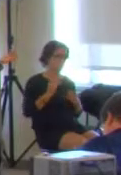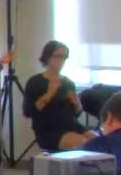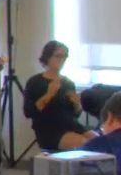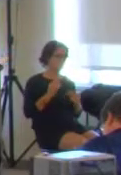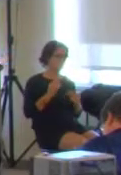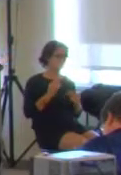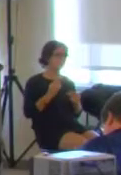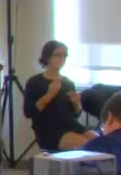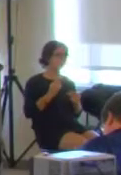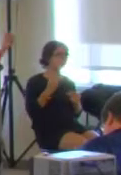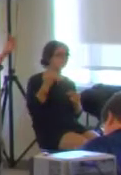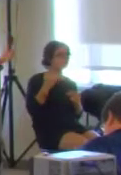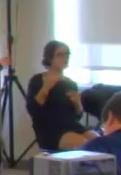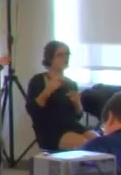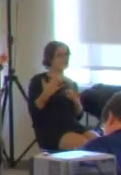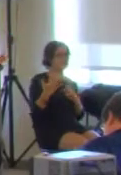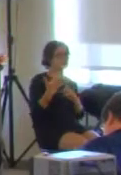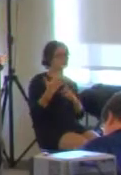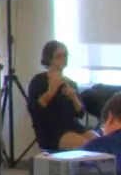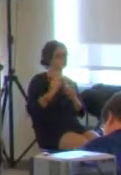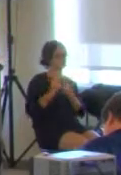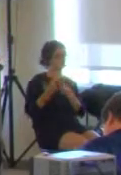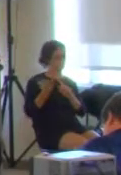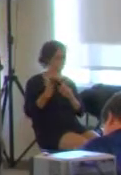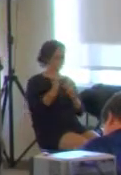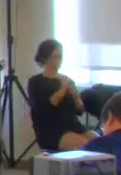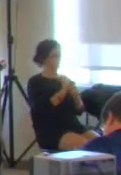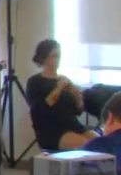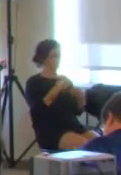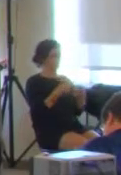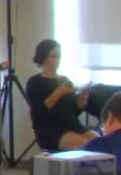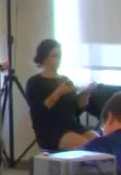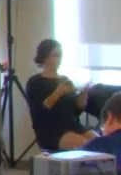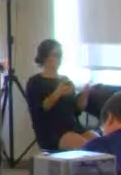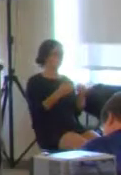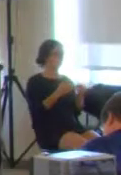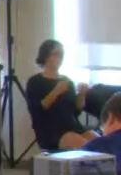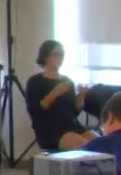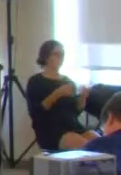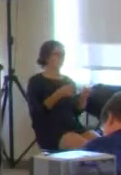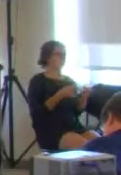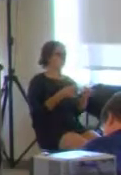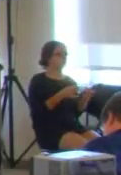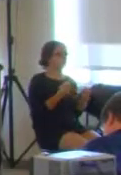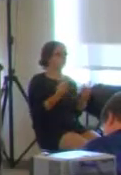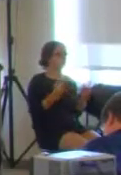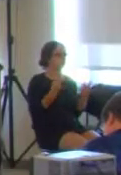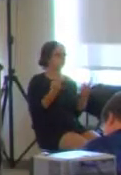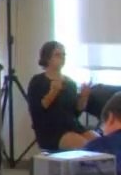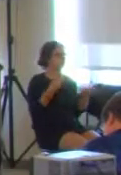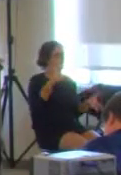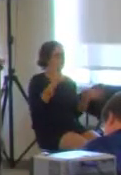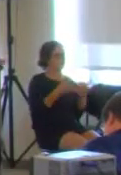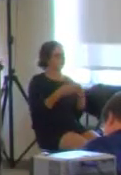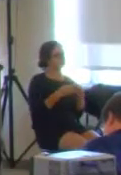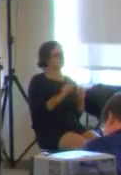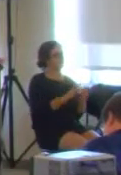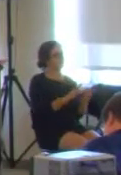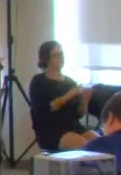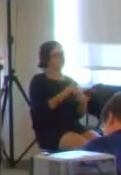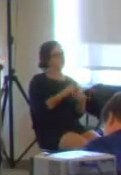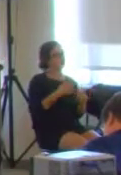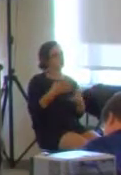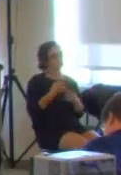work with to help me provide these services in a more efficient and comprehensive way. But I work with people